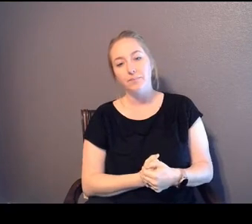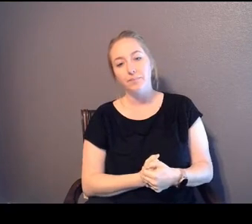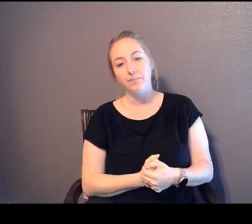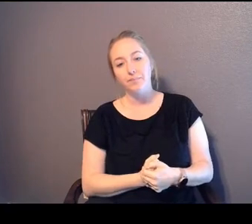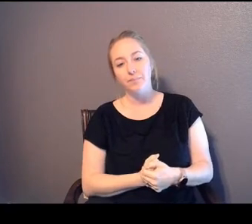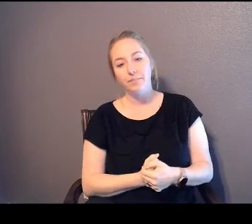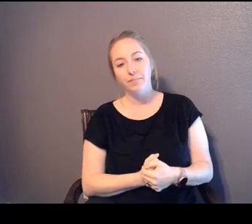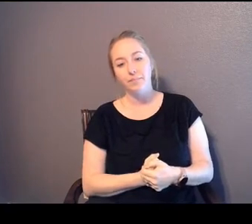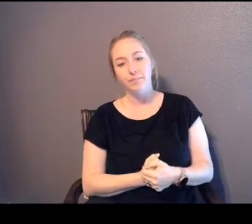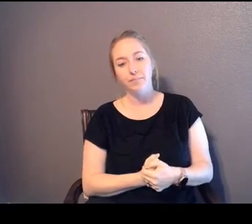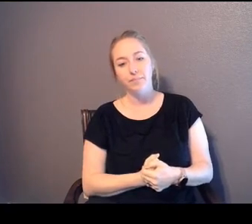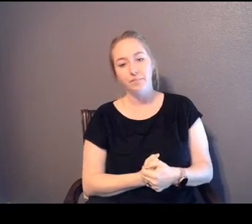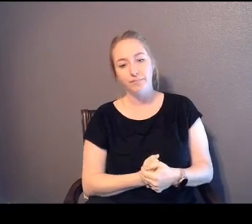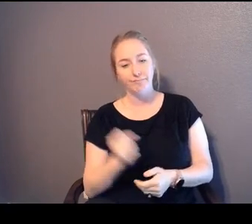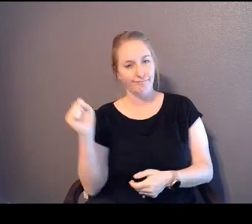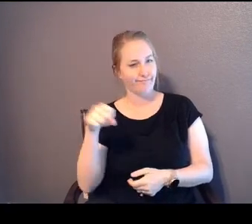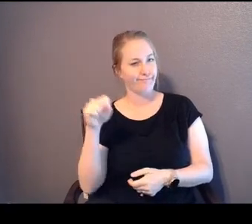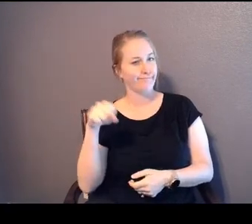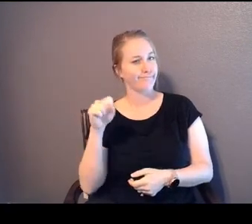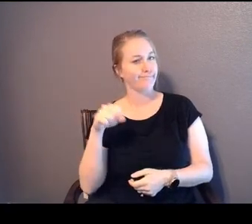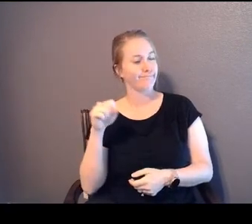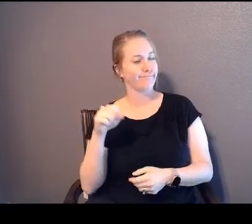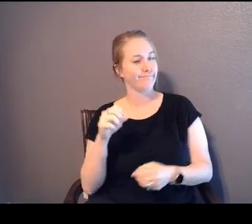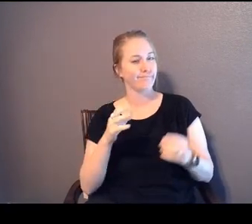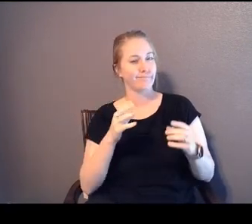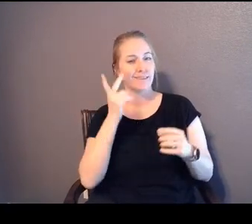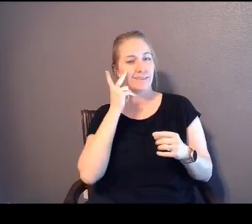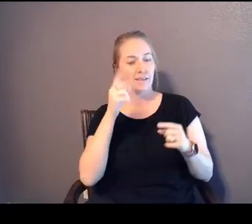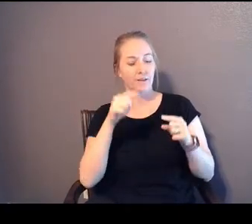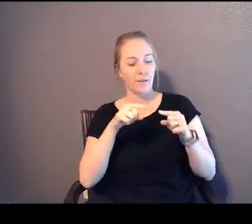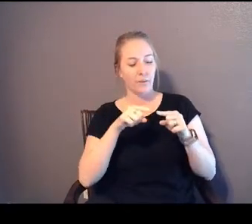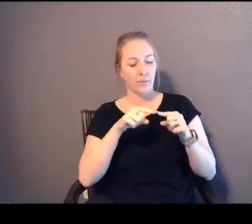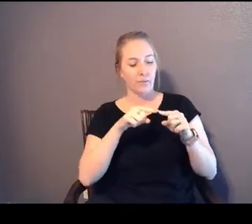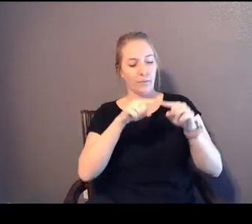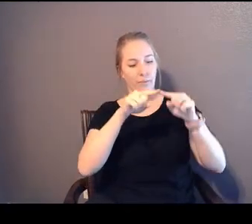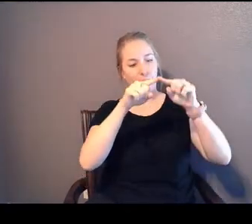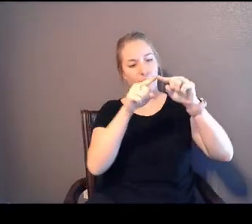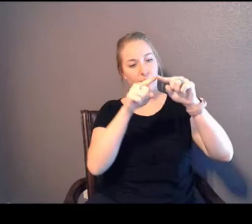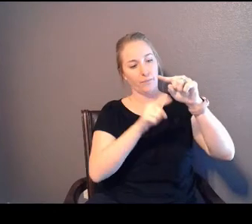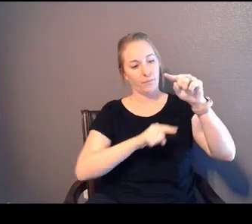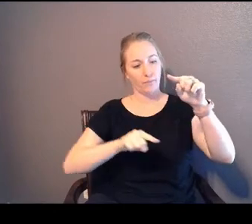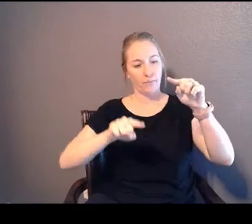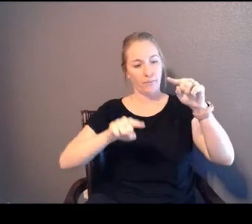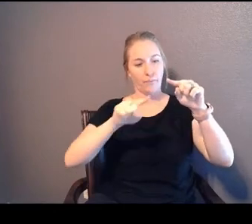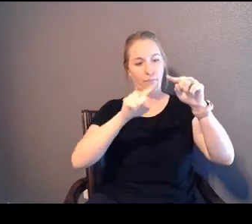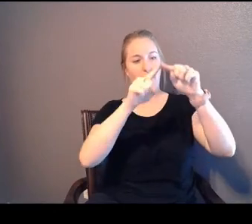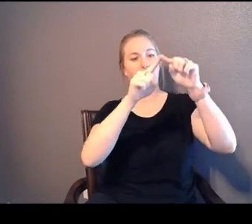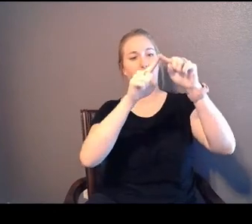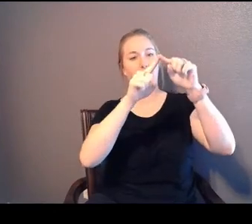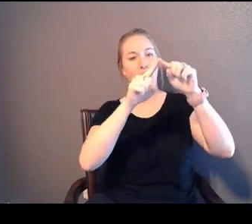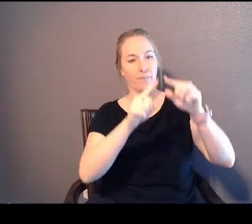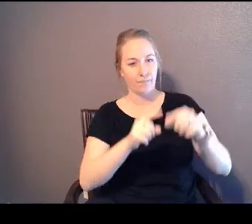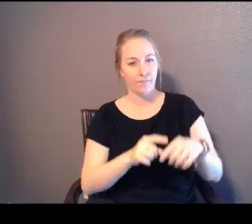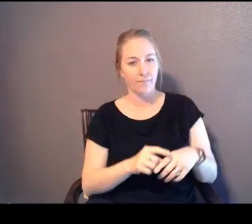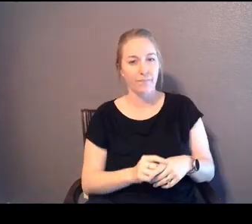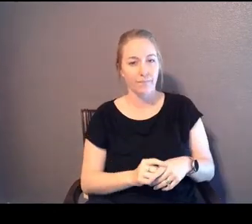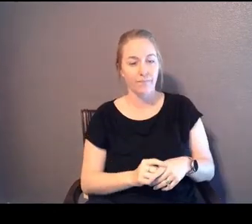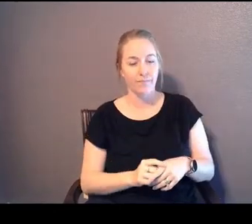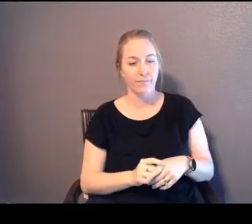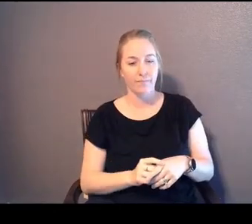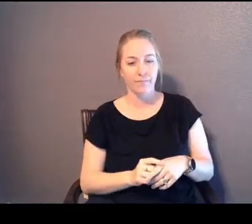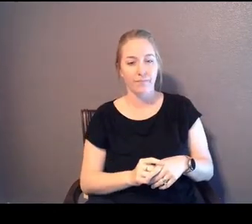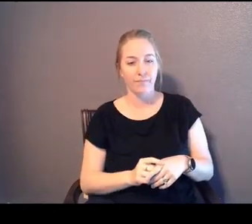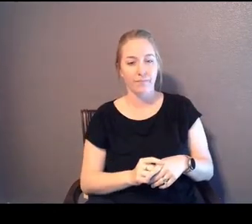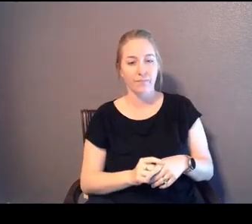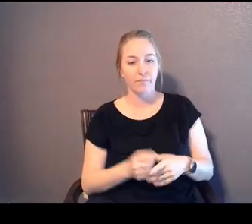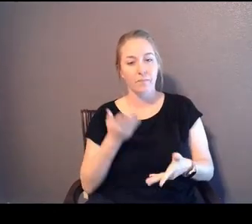Yeah, these kind of pointy ovals. There we start to get it. And I'm going to kind of maybe make my stem